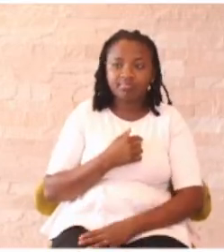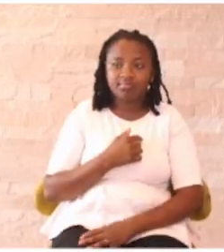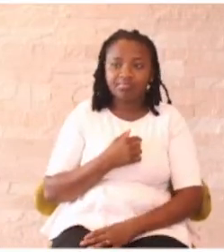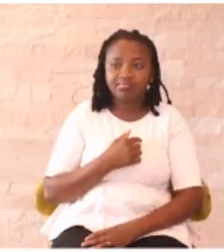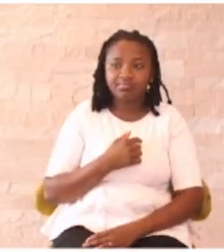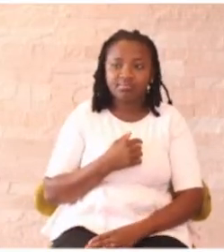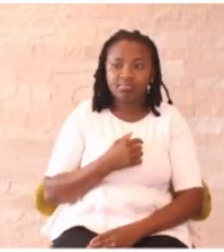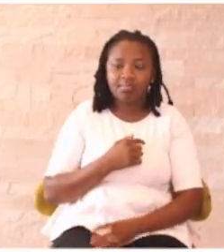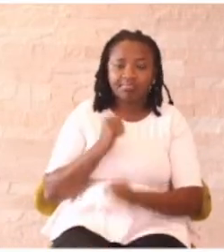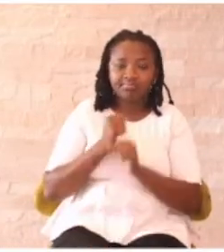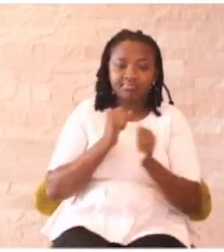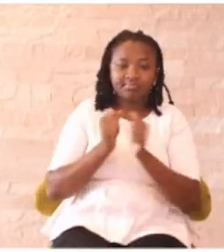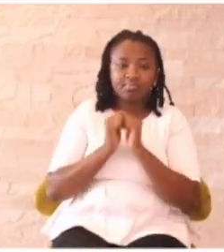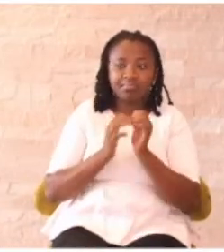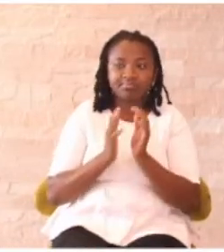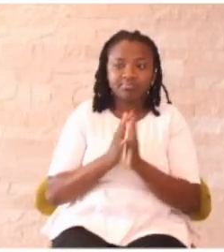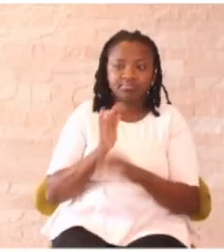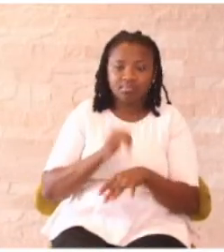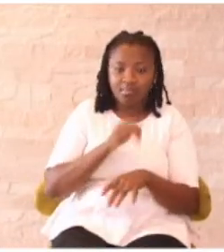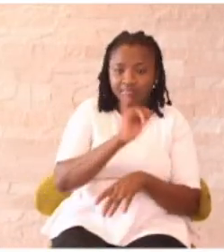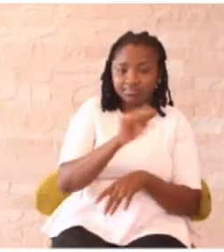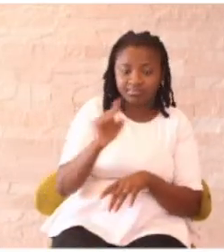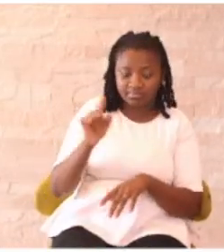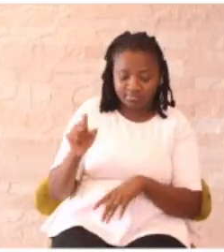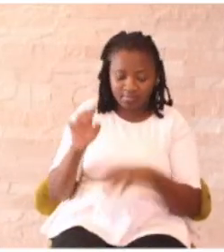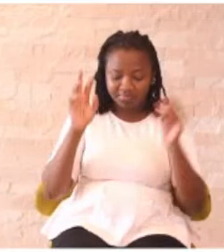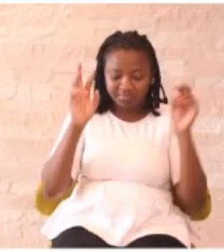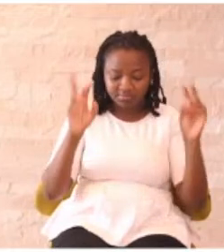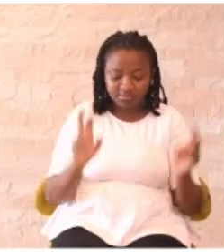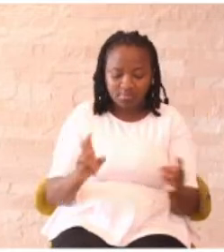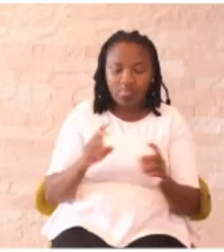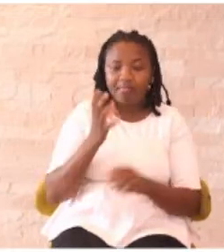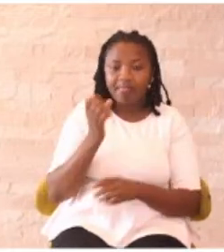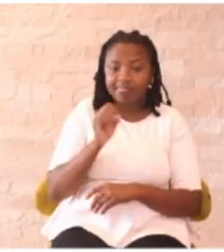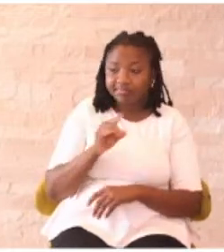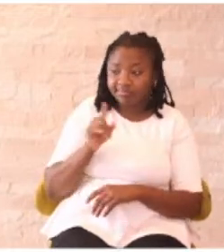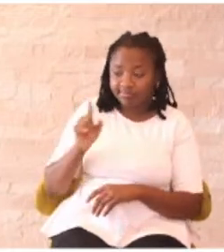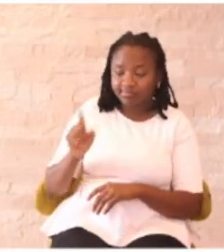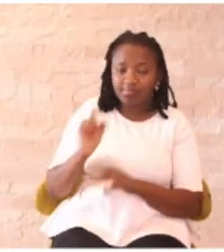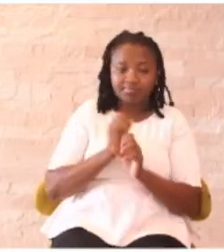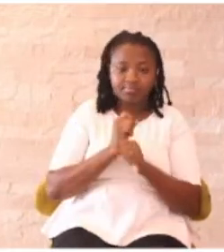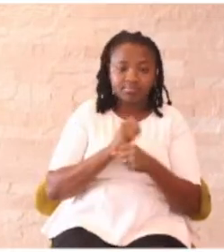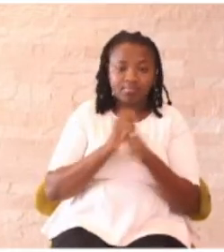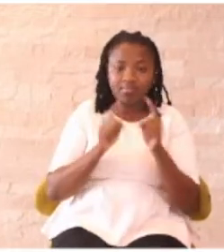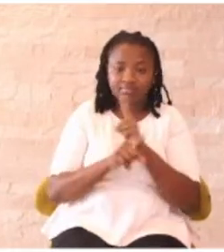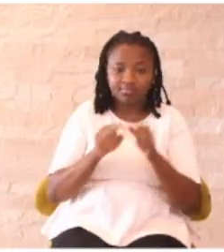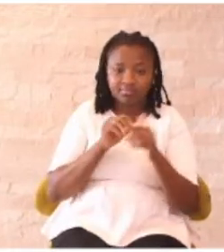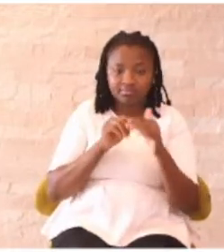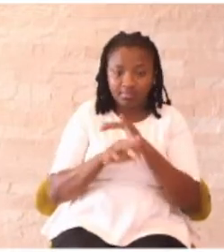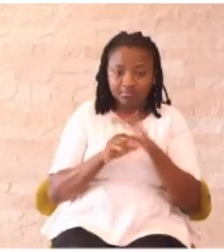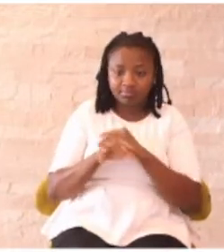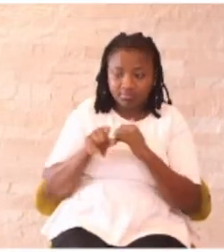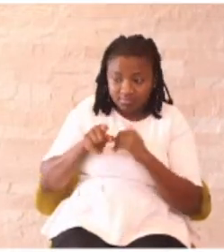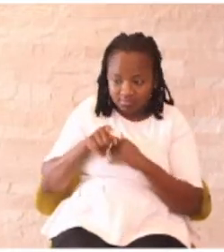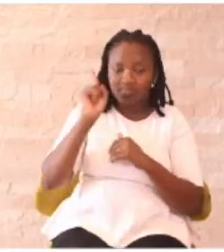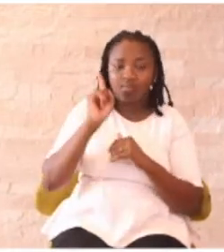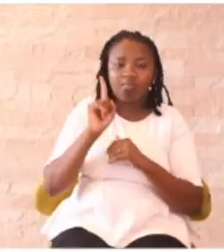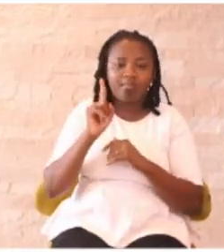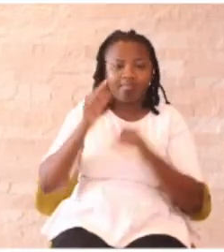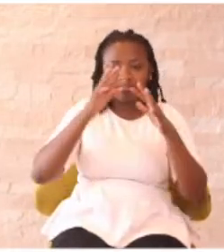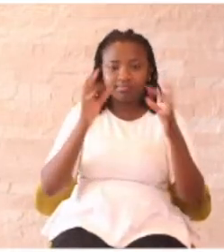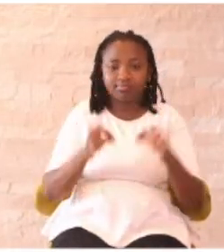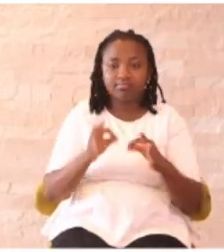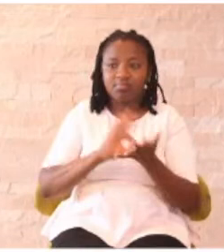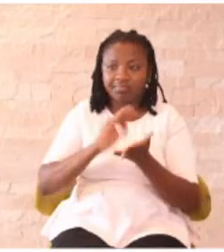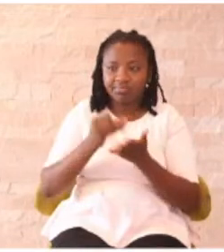EWDNA by working this kind of issue. So they made accessible by their own initiatives.